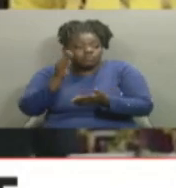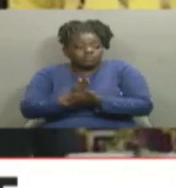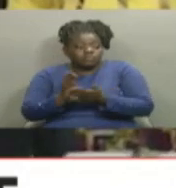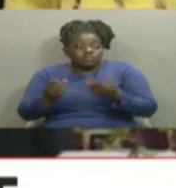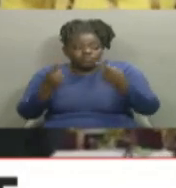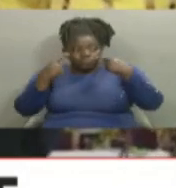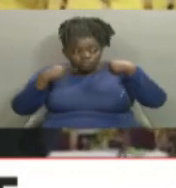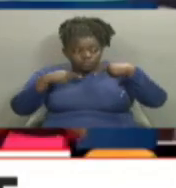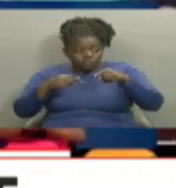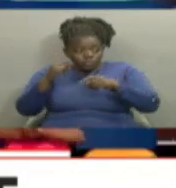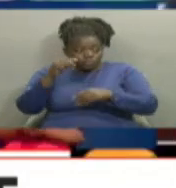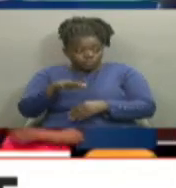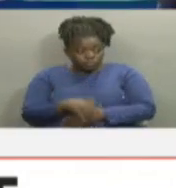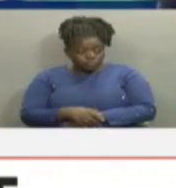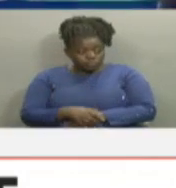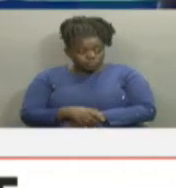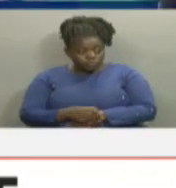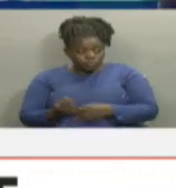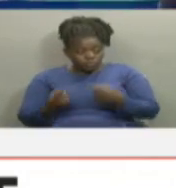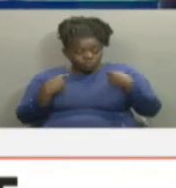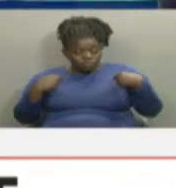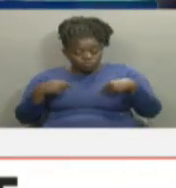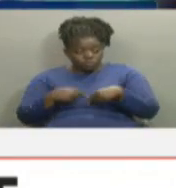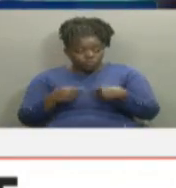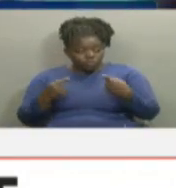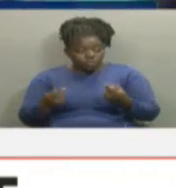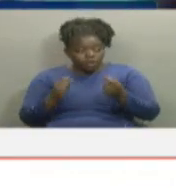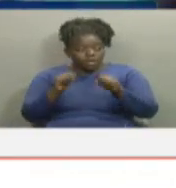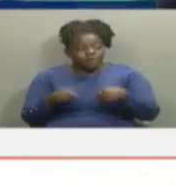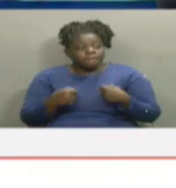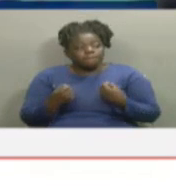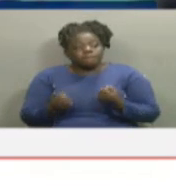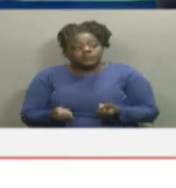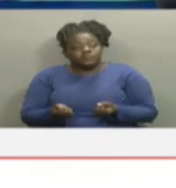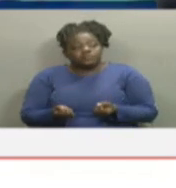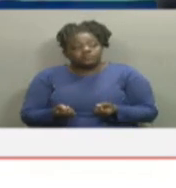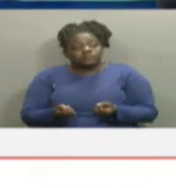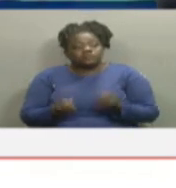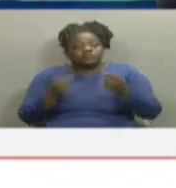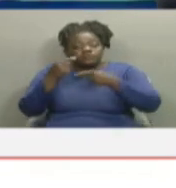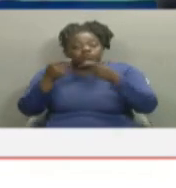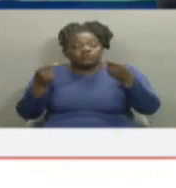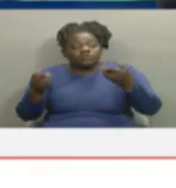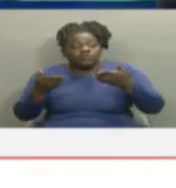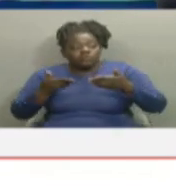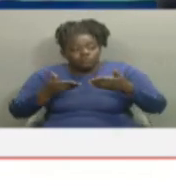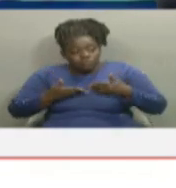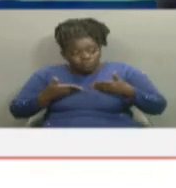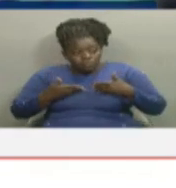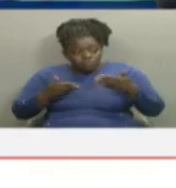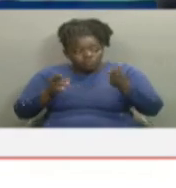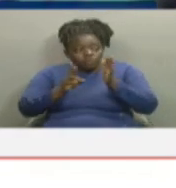mu kulangirira okwo. We therefore cannot take ownership on